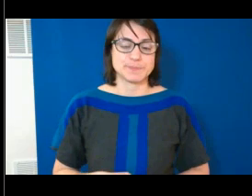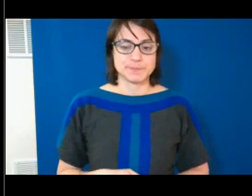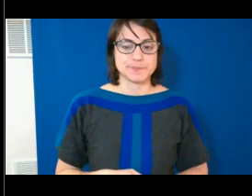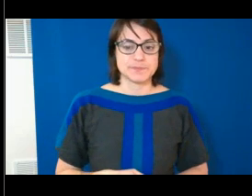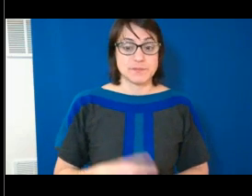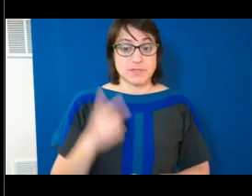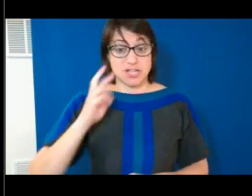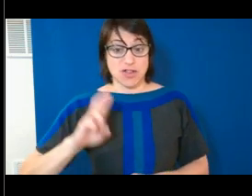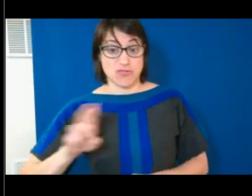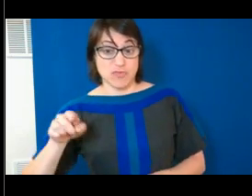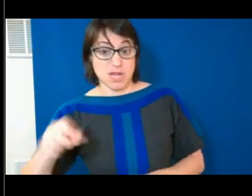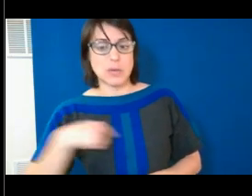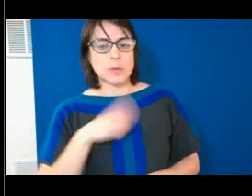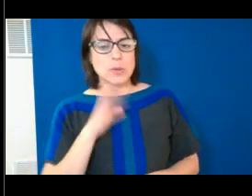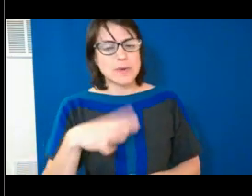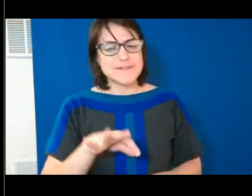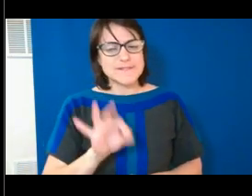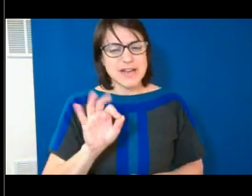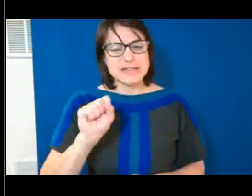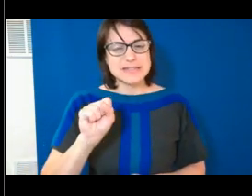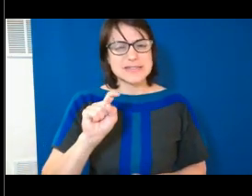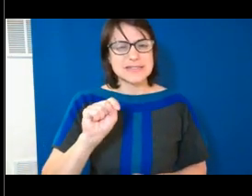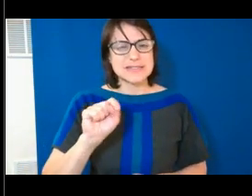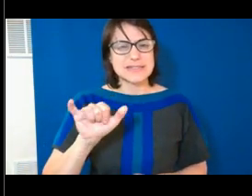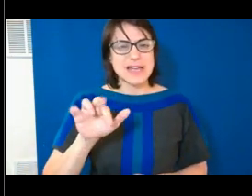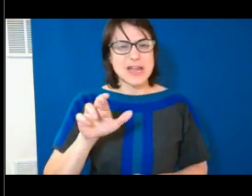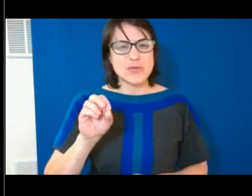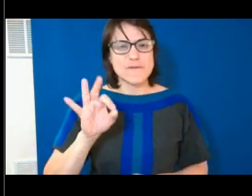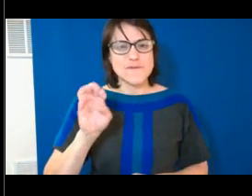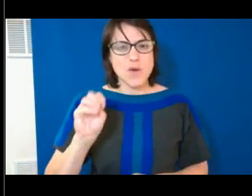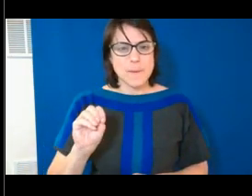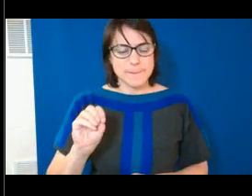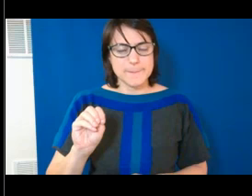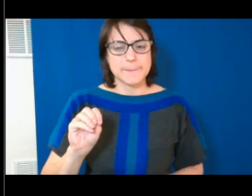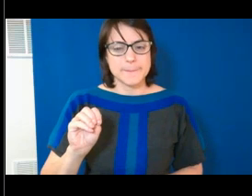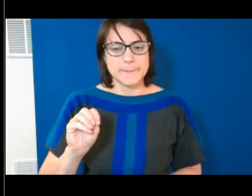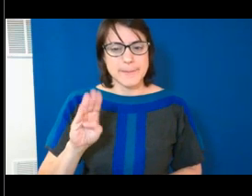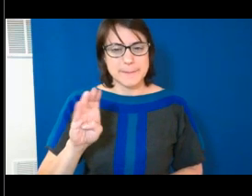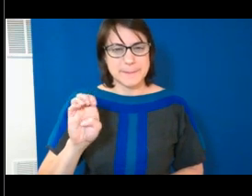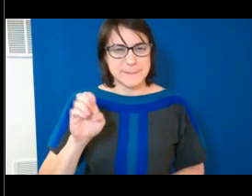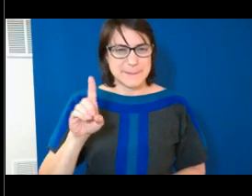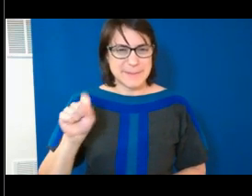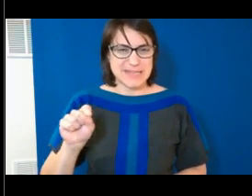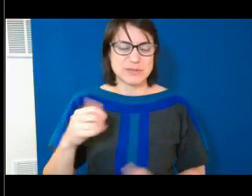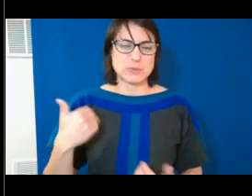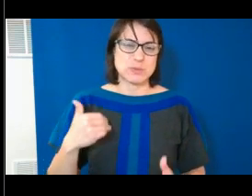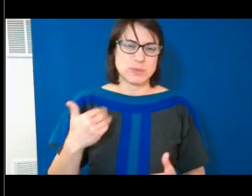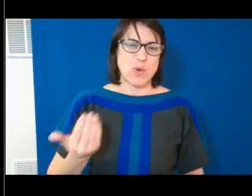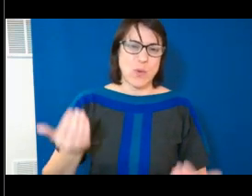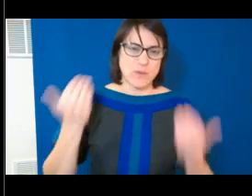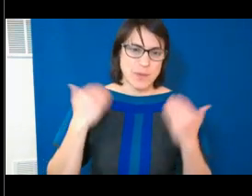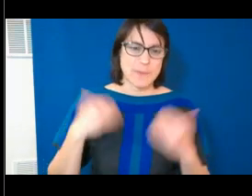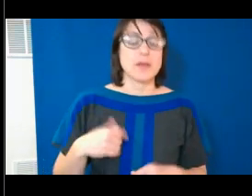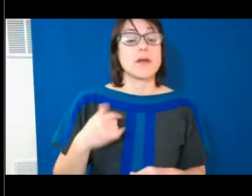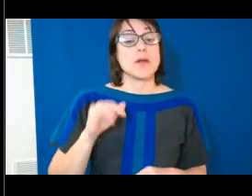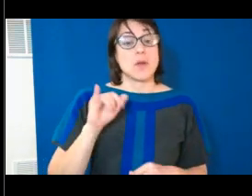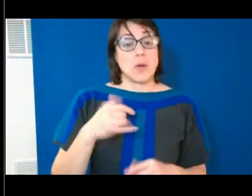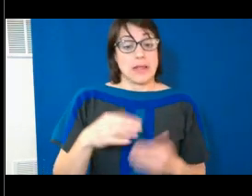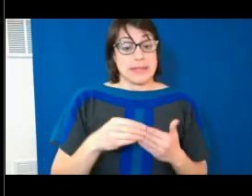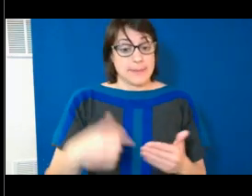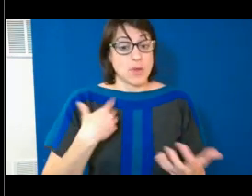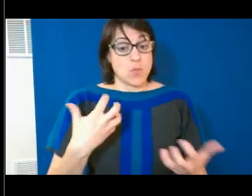we'd find these like pits of styrofoam beads, which was overwhelming. So that led me to applying with Alaska Department of Fish and Game